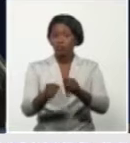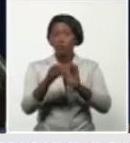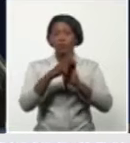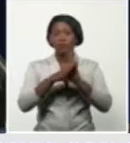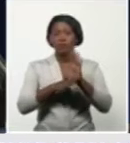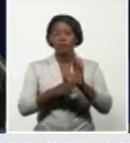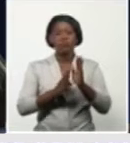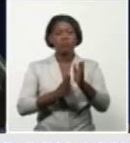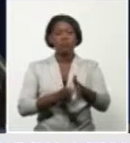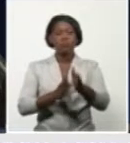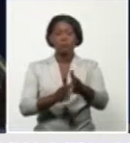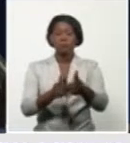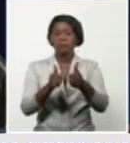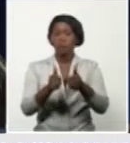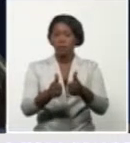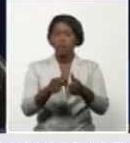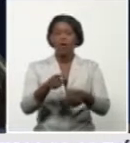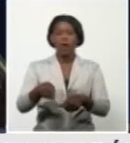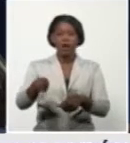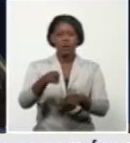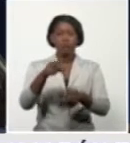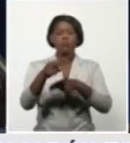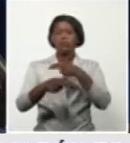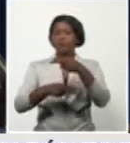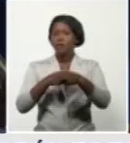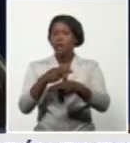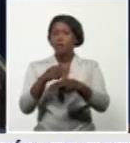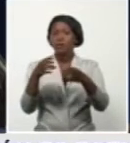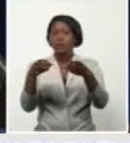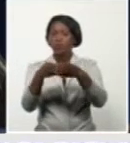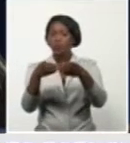which we are going to continue screening.